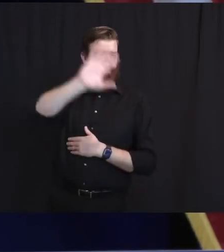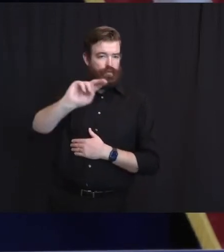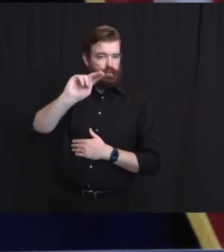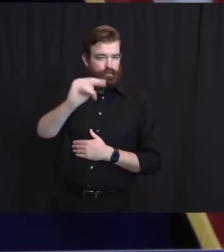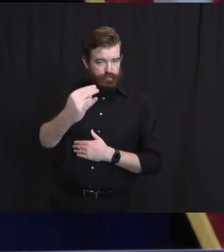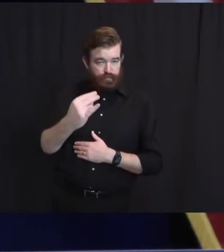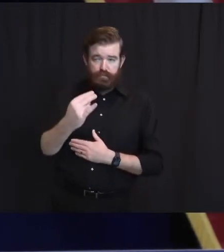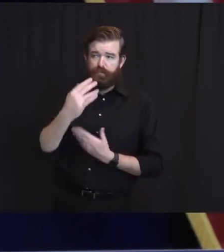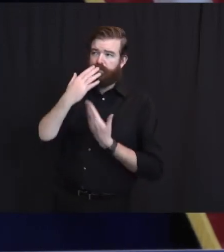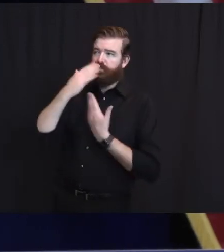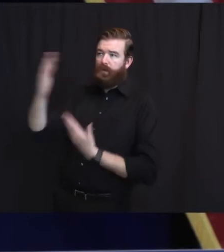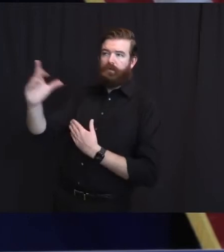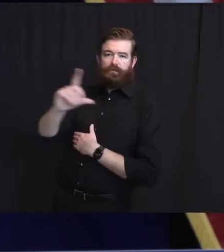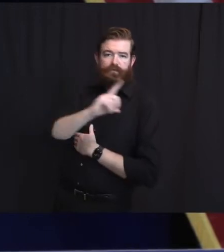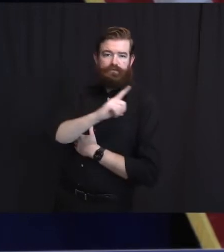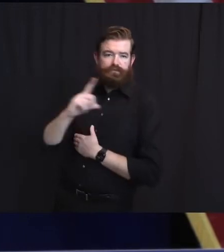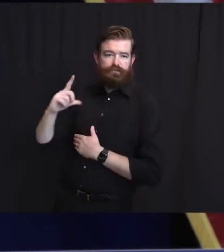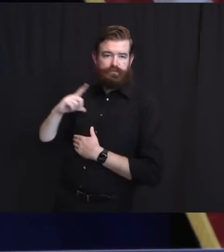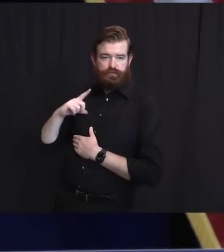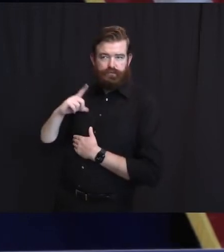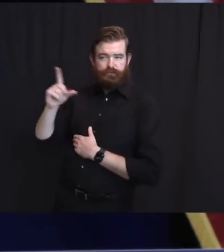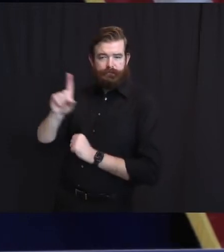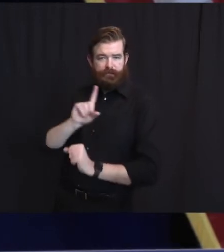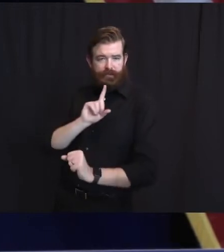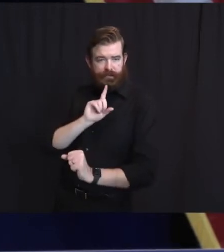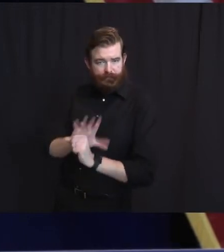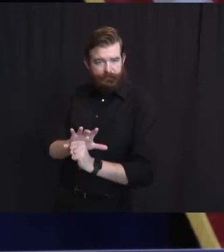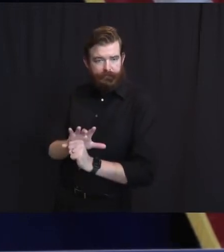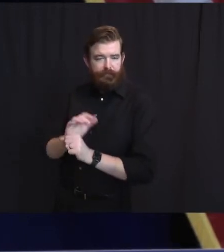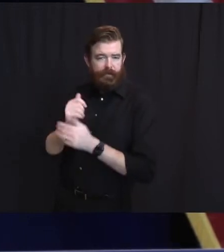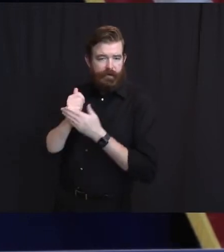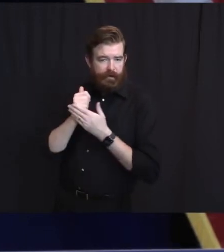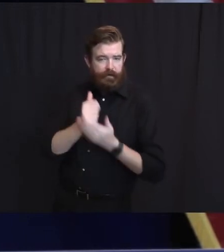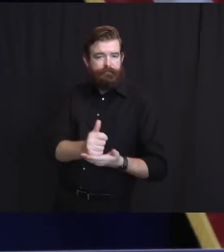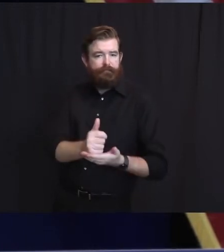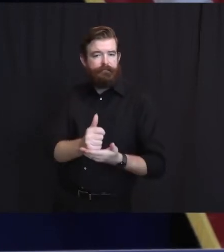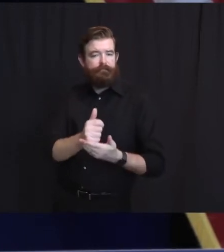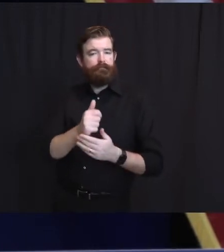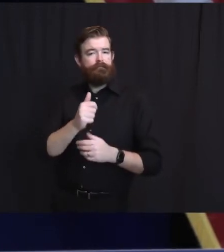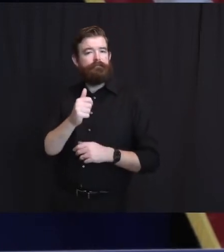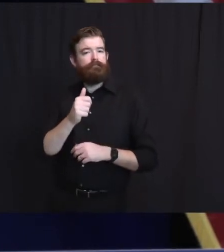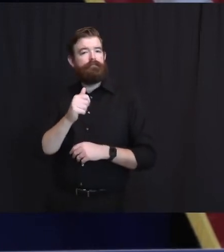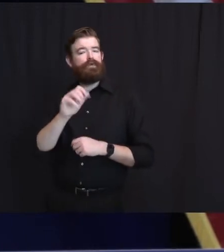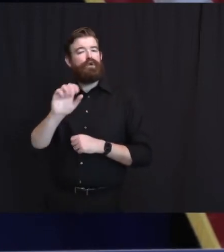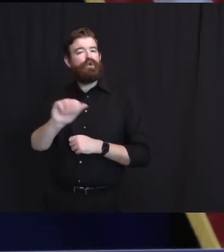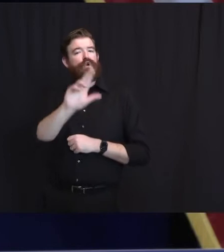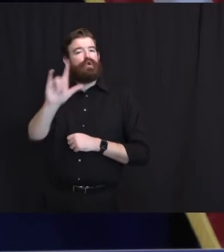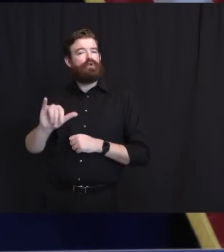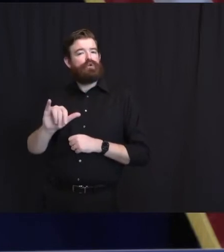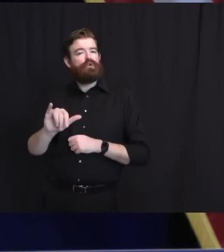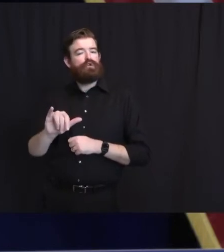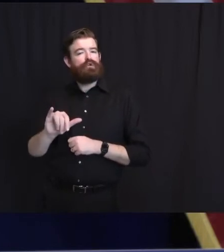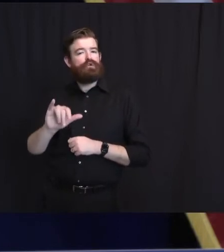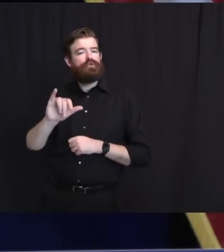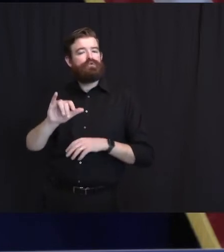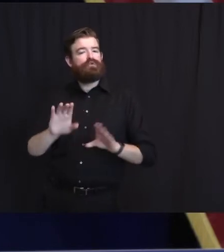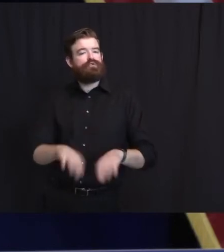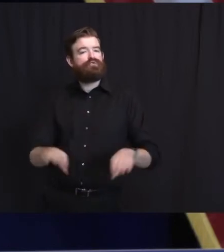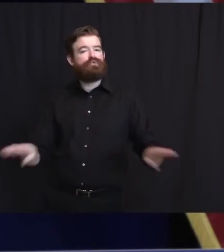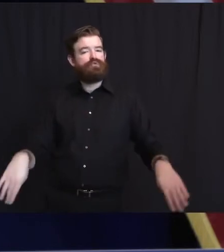whose commitment to early childhood education made this investment possible. I would also like to thank all